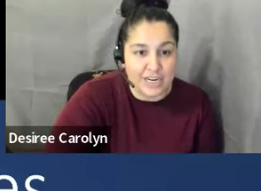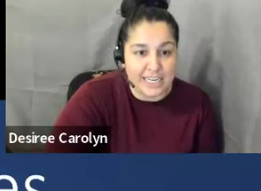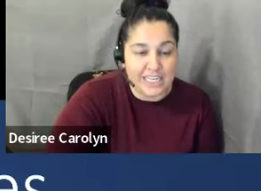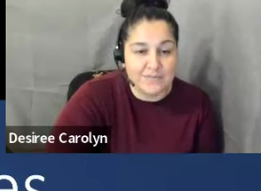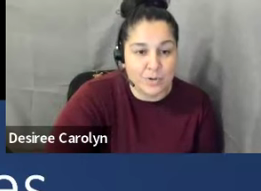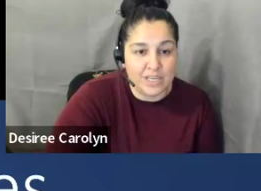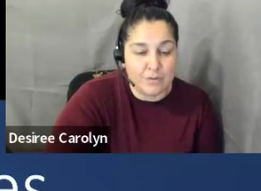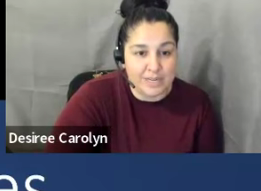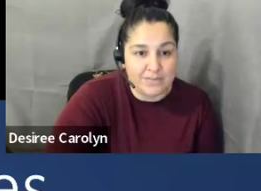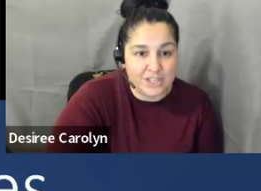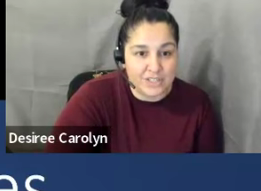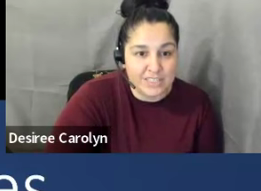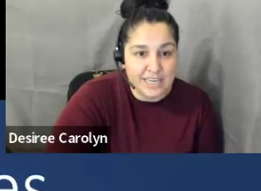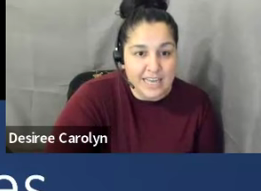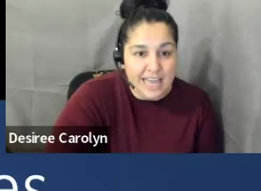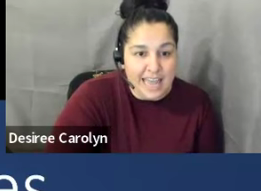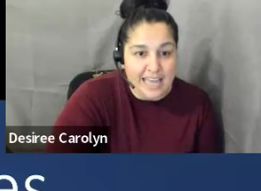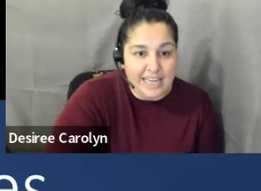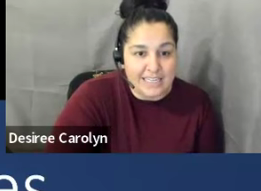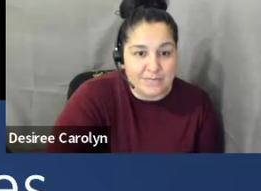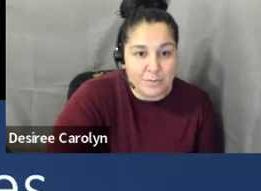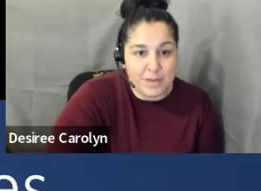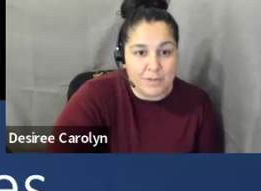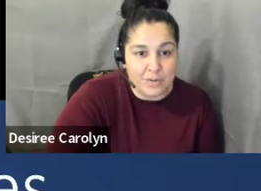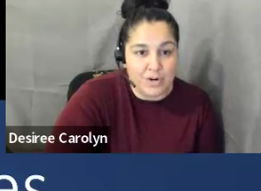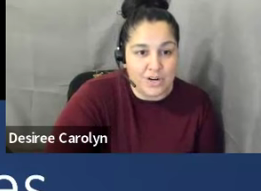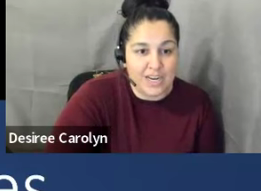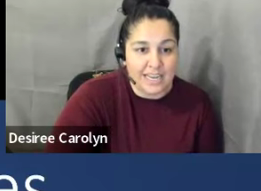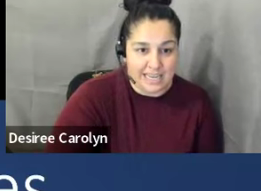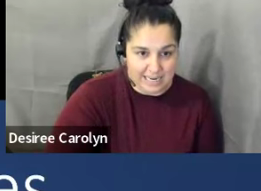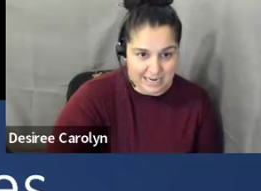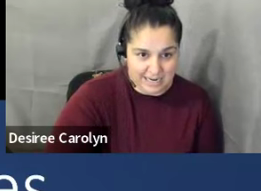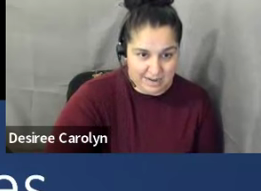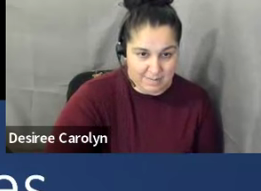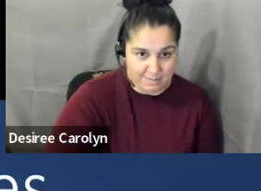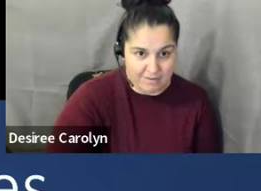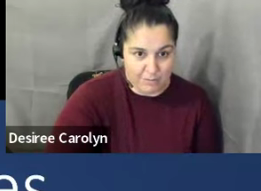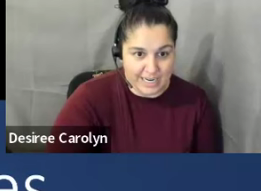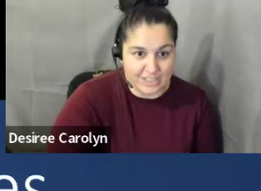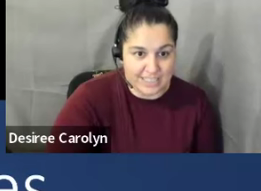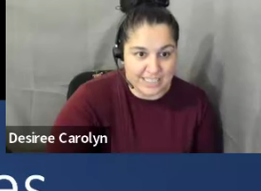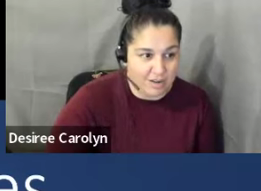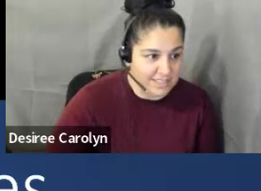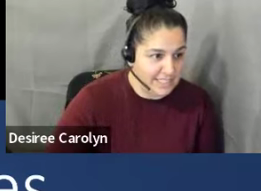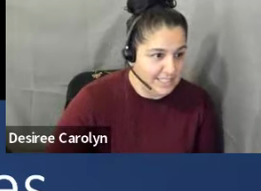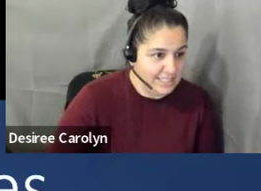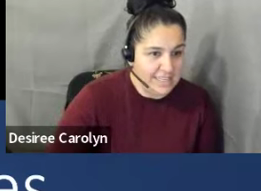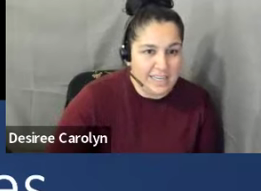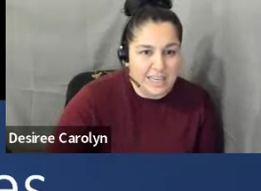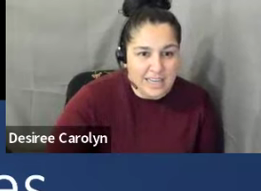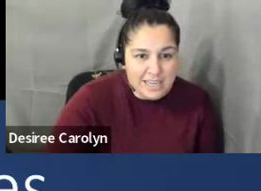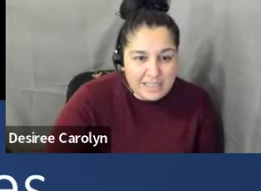that. And the training is for government officials and for people that work in government agencies and